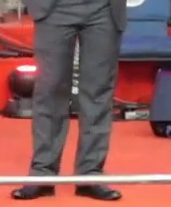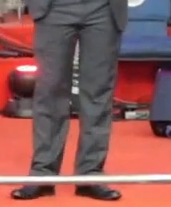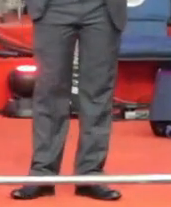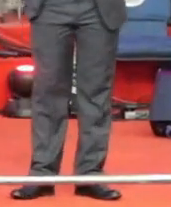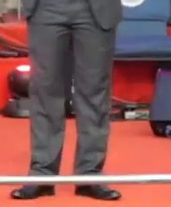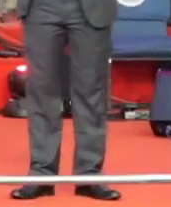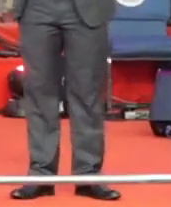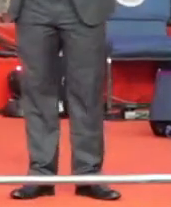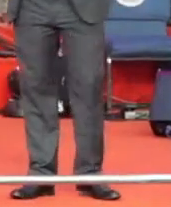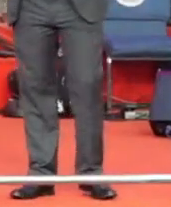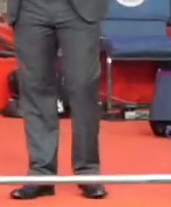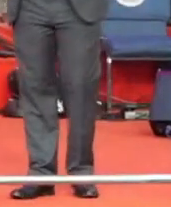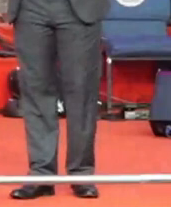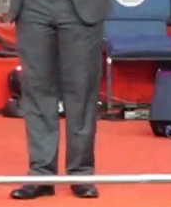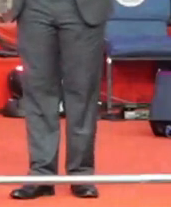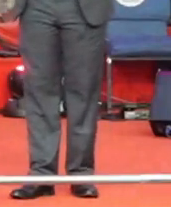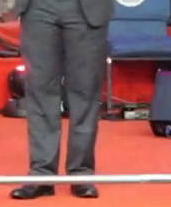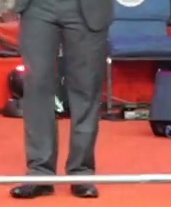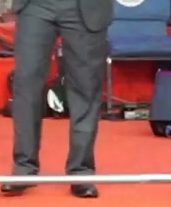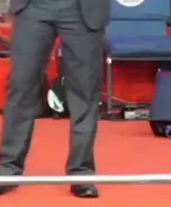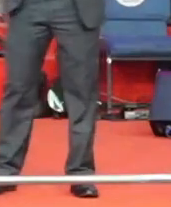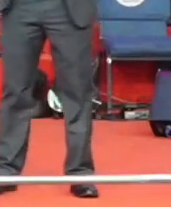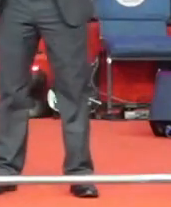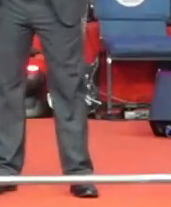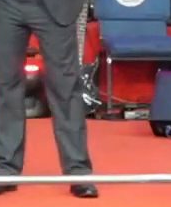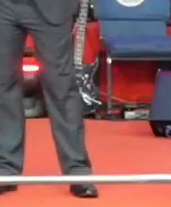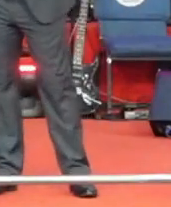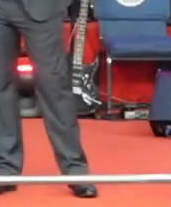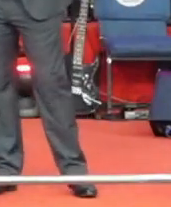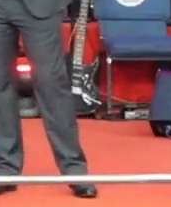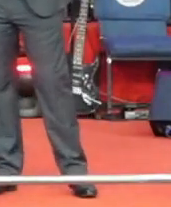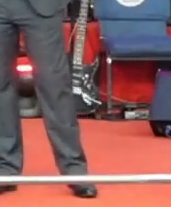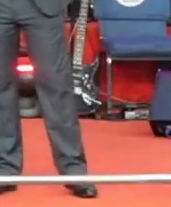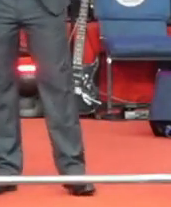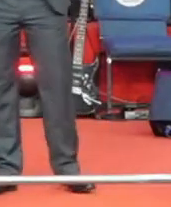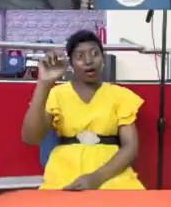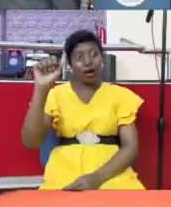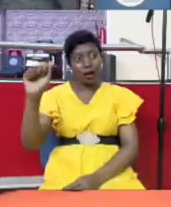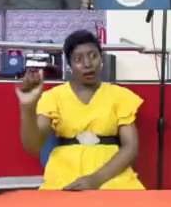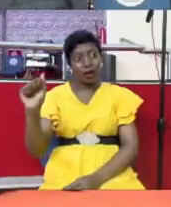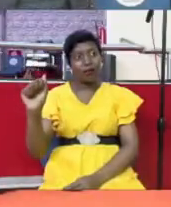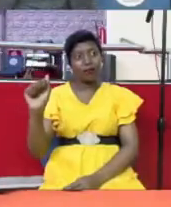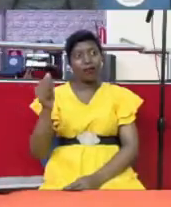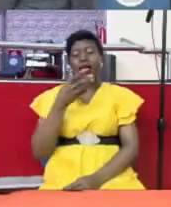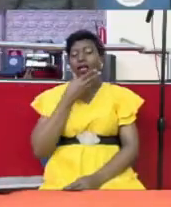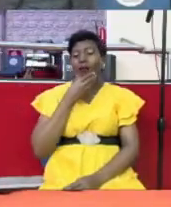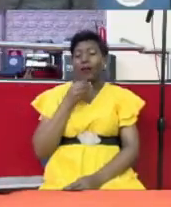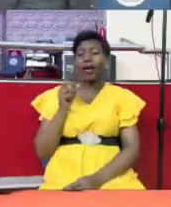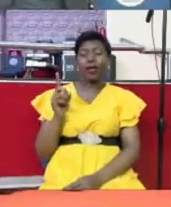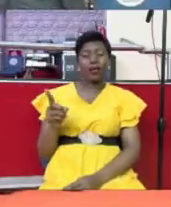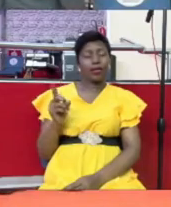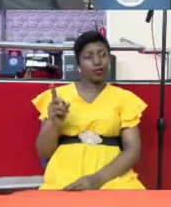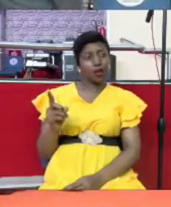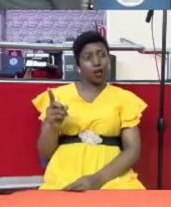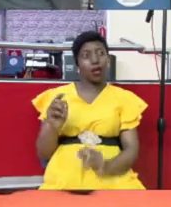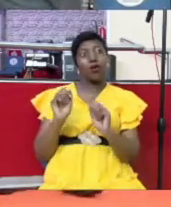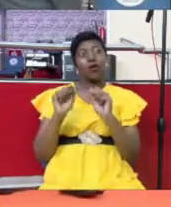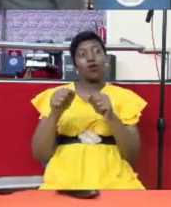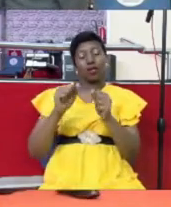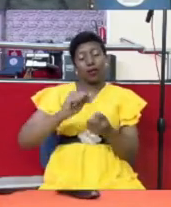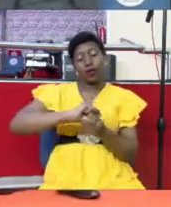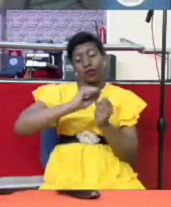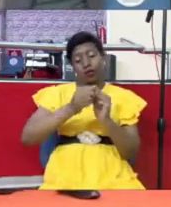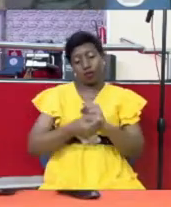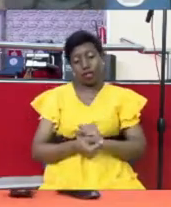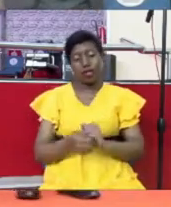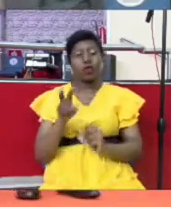ulikuwa umeisha, in the wedding of Cana, katika harusi ya Cana, this man, huyu mtu, was able to change